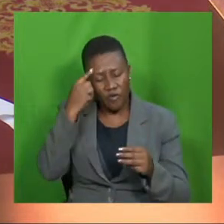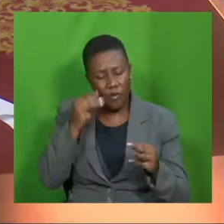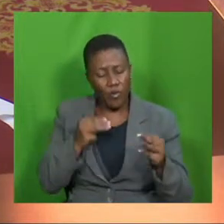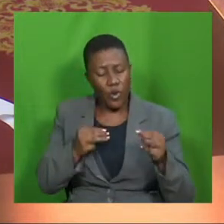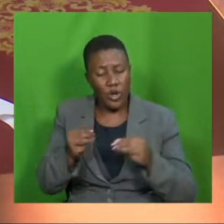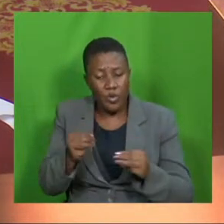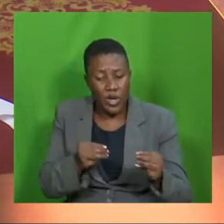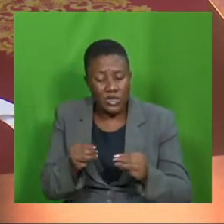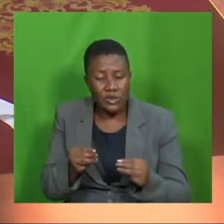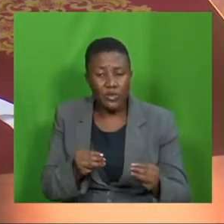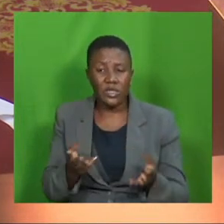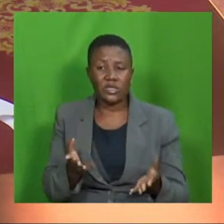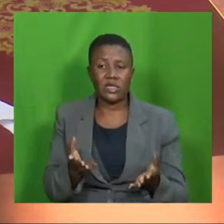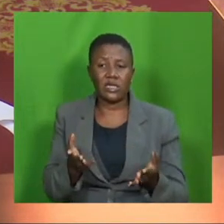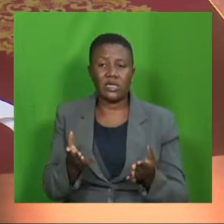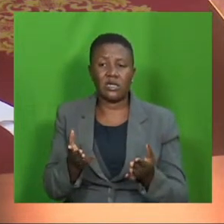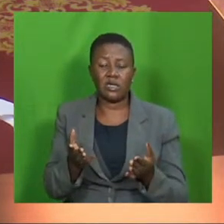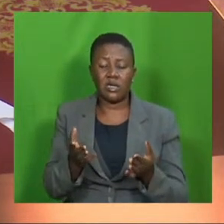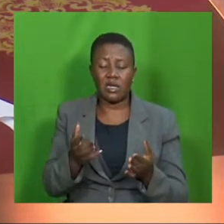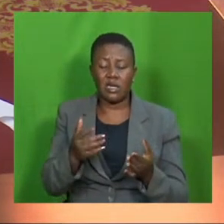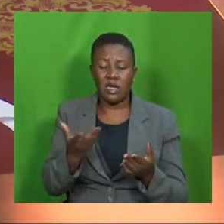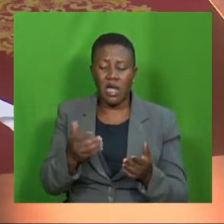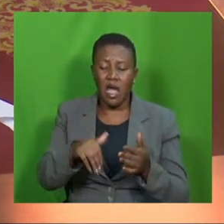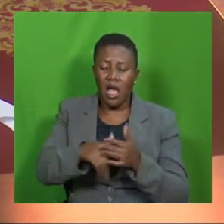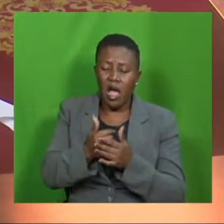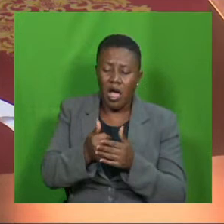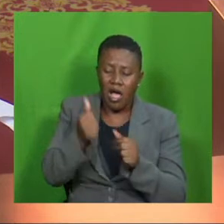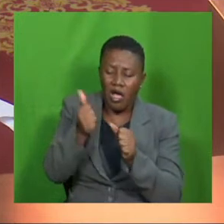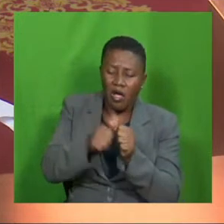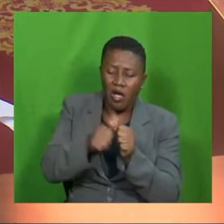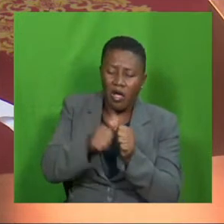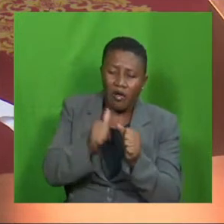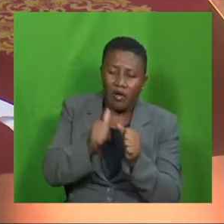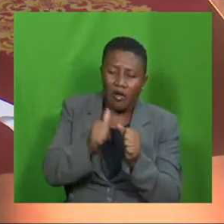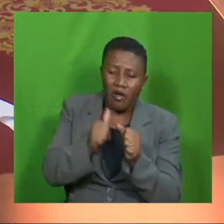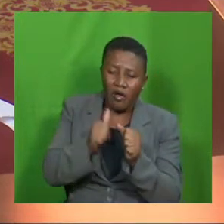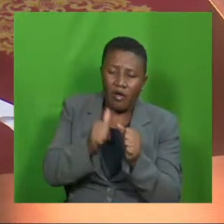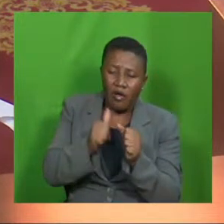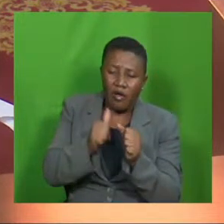marine fisheries, such as regular assessment of status of